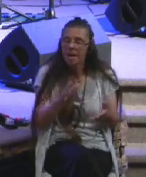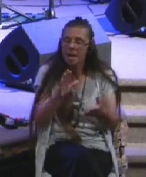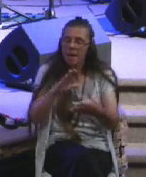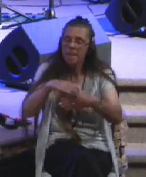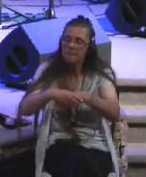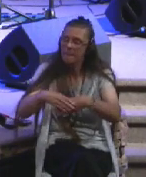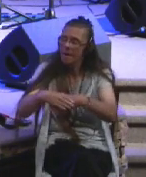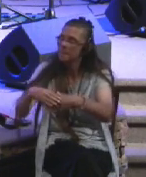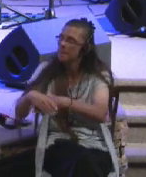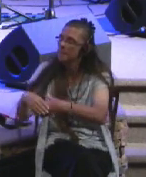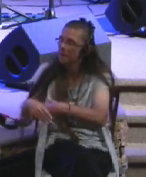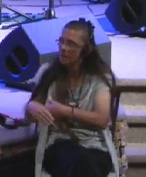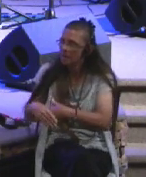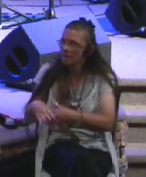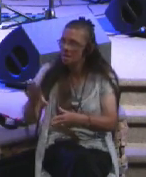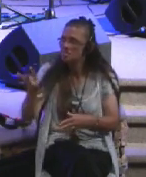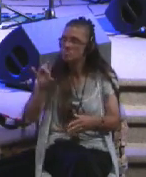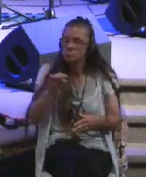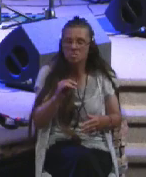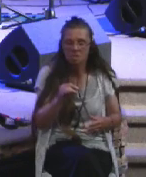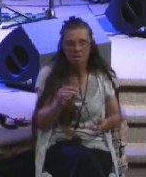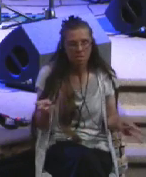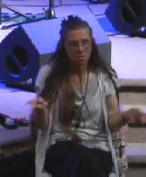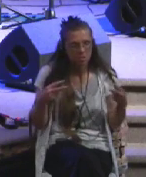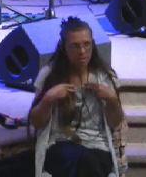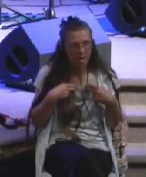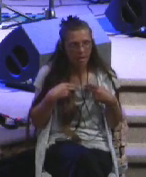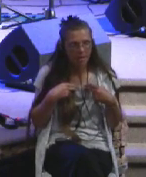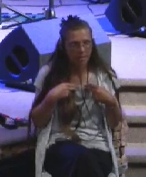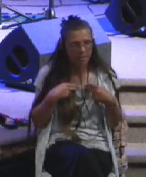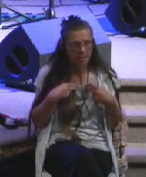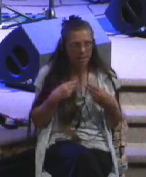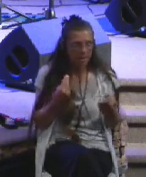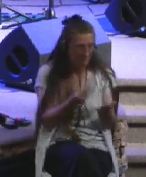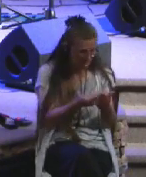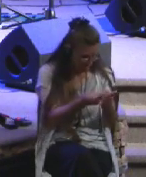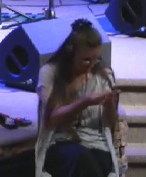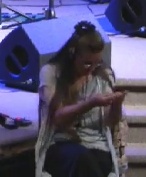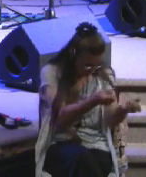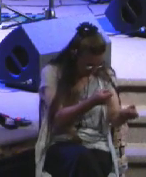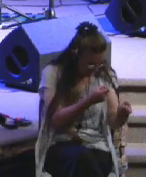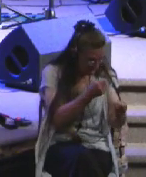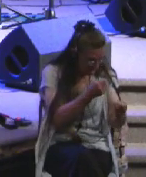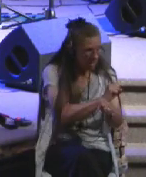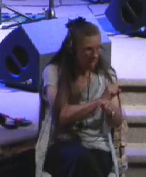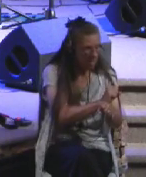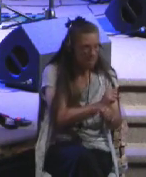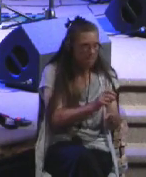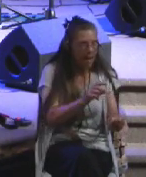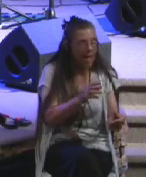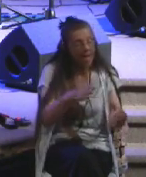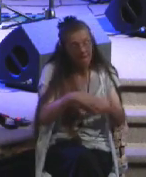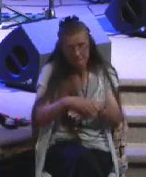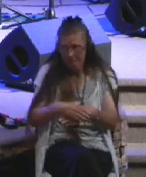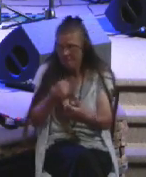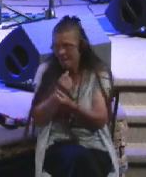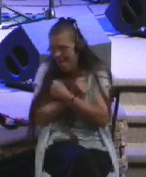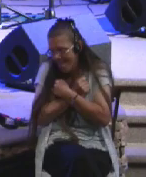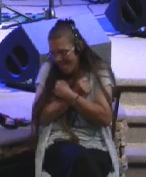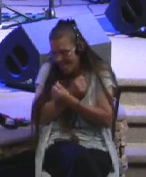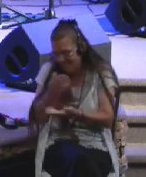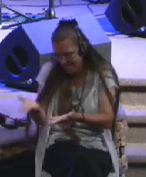could find a wife of his own choosing. So he has a sister-in-law. He's doing his duty for her, but he also marries the love of his life, and he has children with